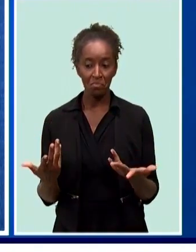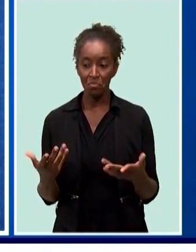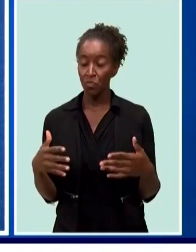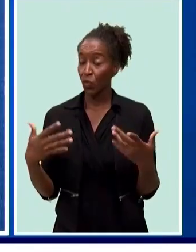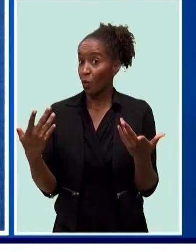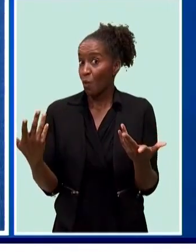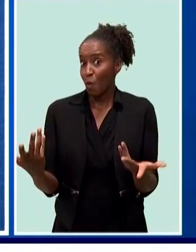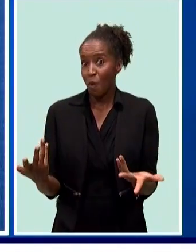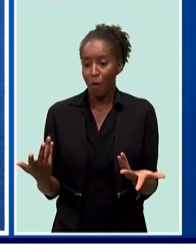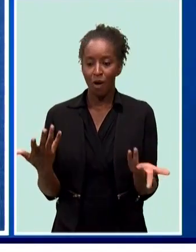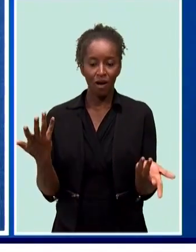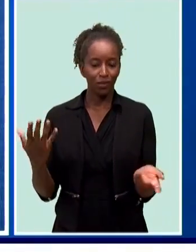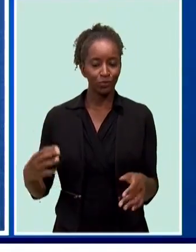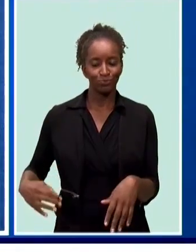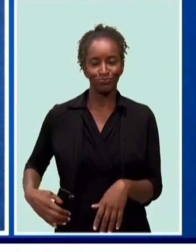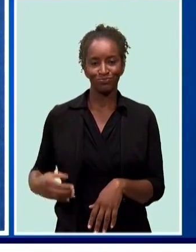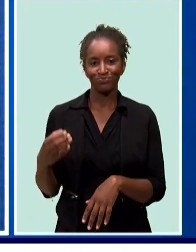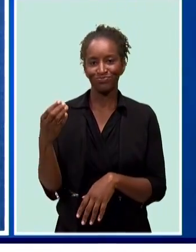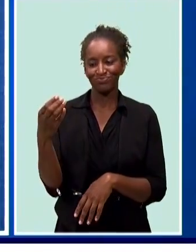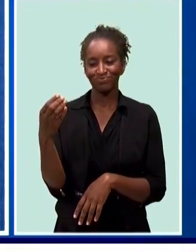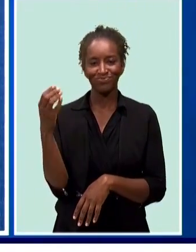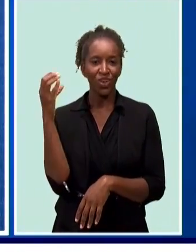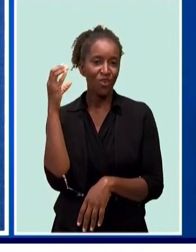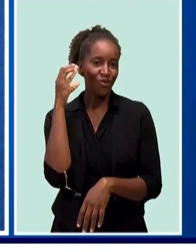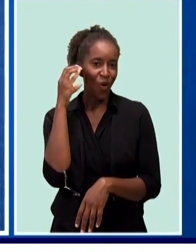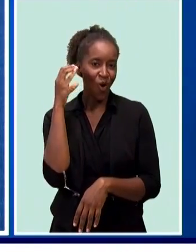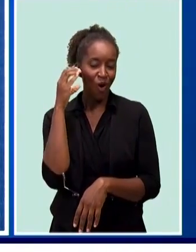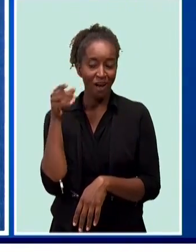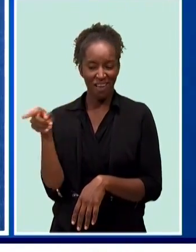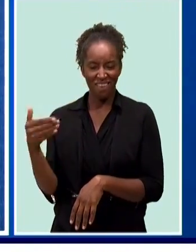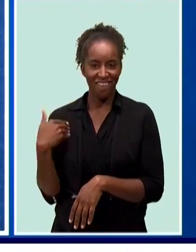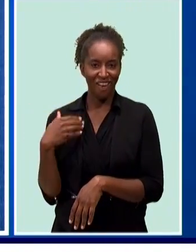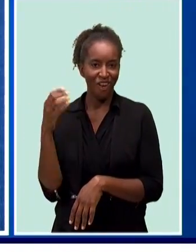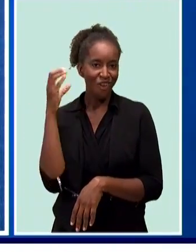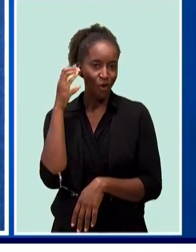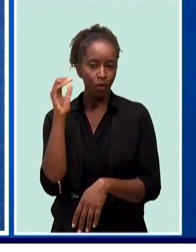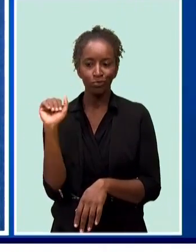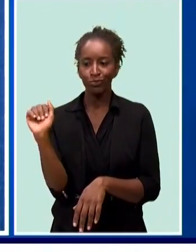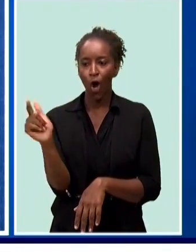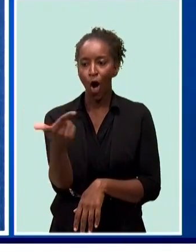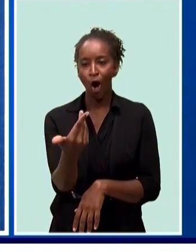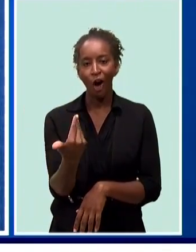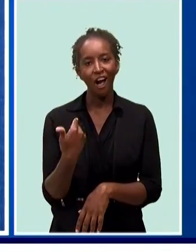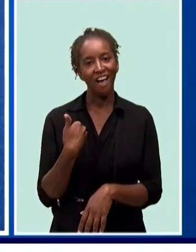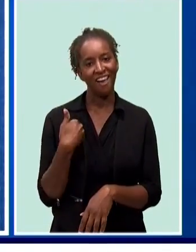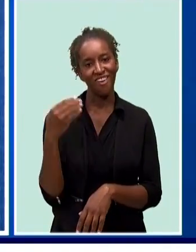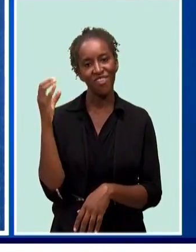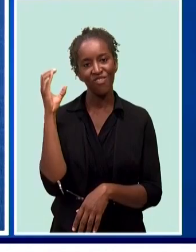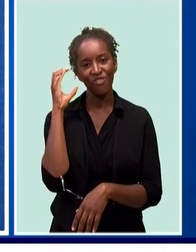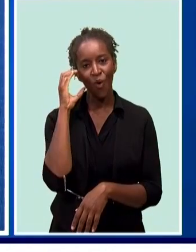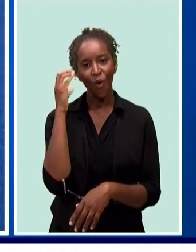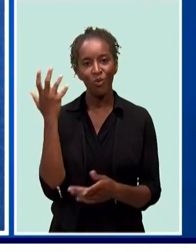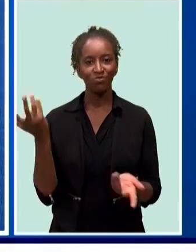with, a cell phone in the vendor's pocket, and all of us have a cell phone that we're walking about with.